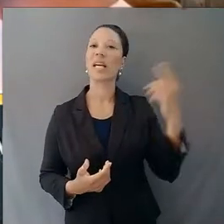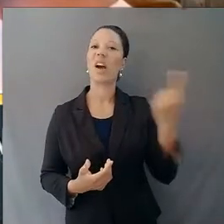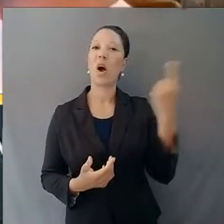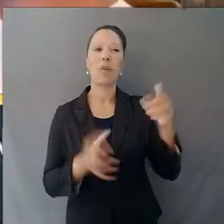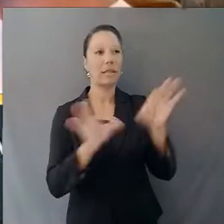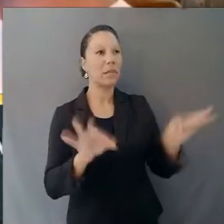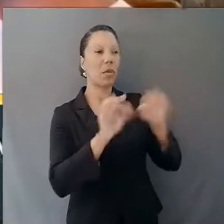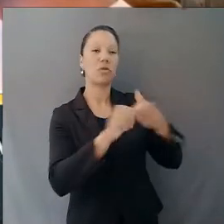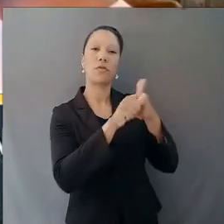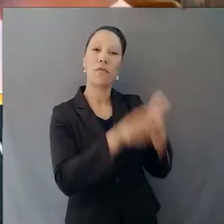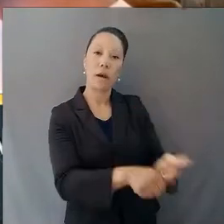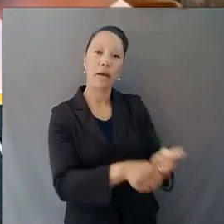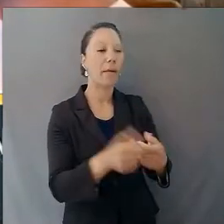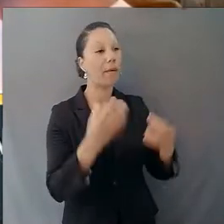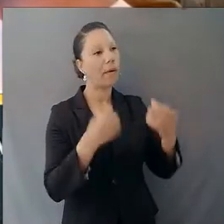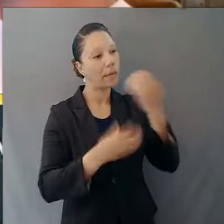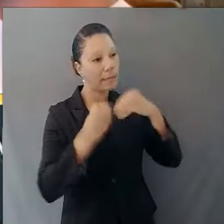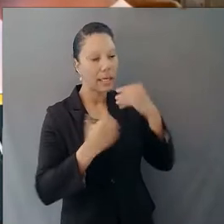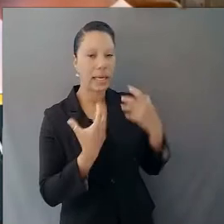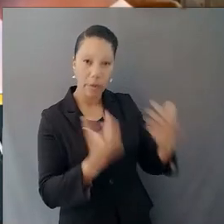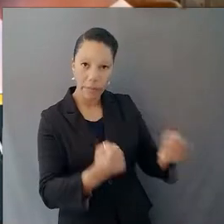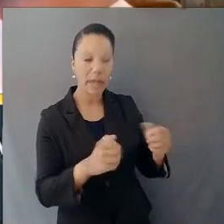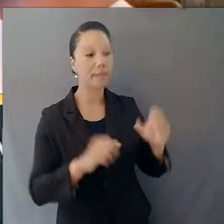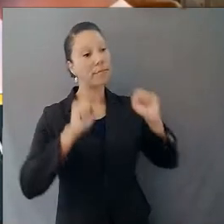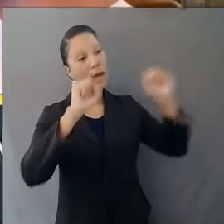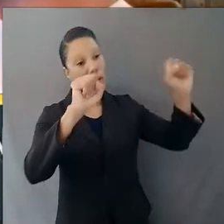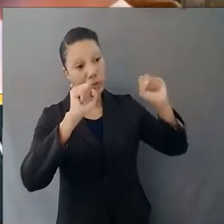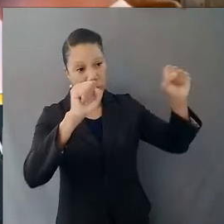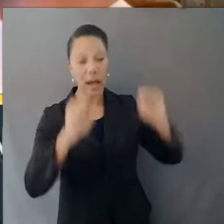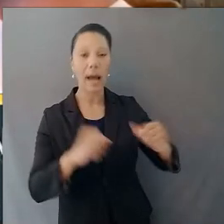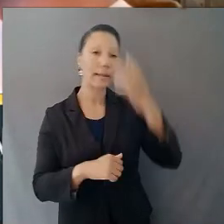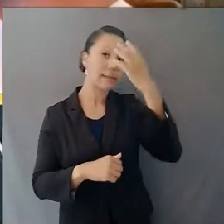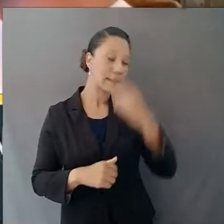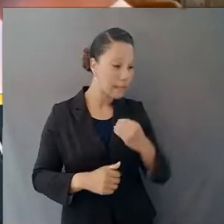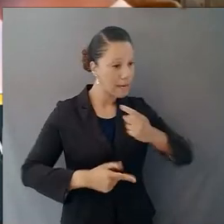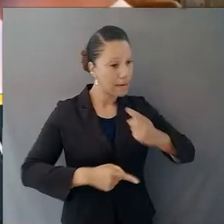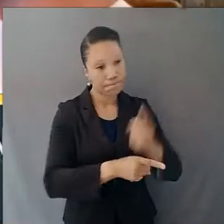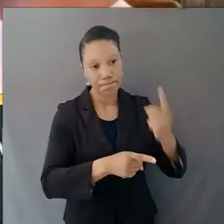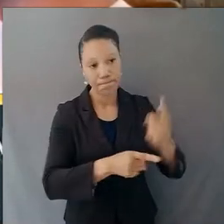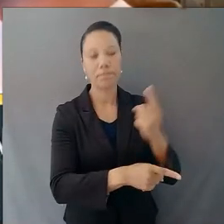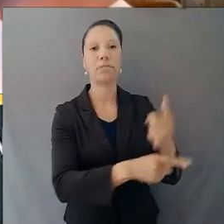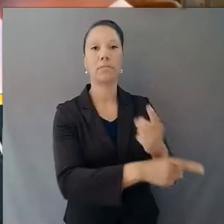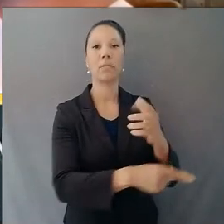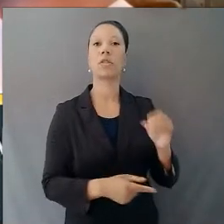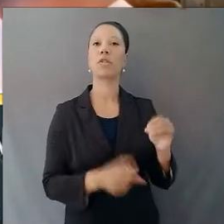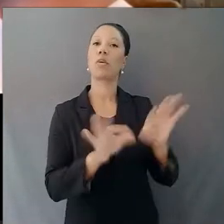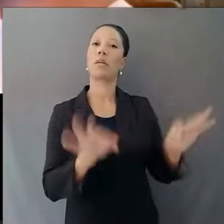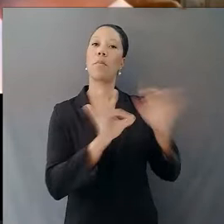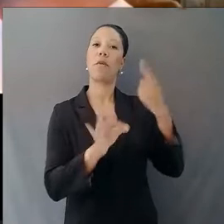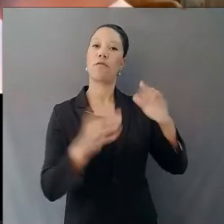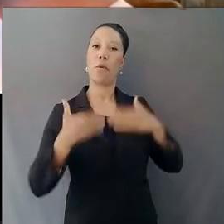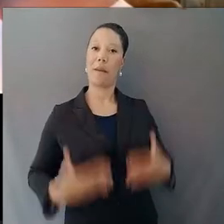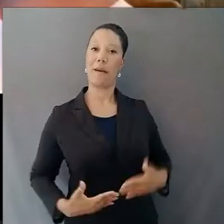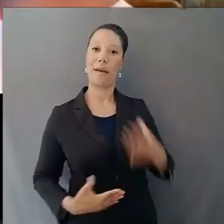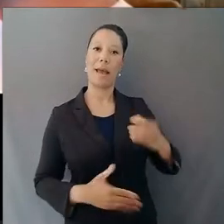getting regular exercise, getting good sleep keeps our bodies strong and our immune system strong. So as far as healthy eating,